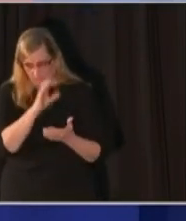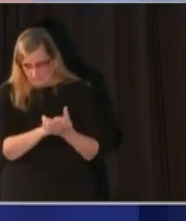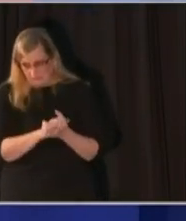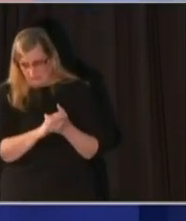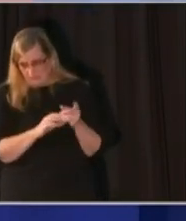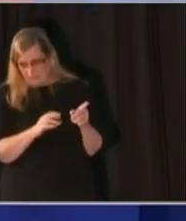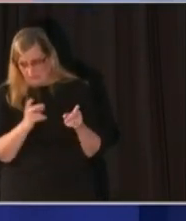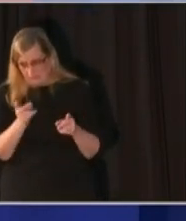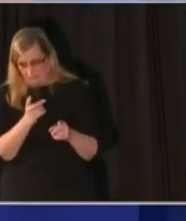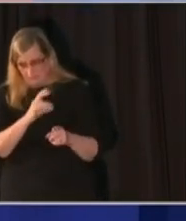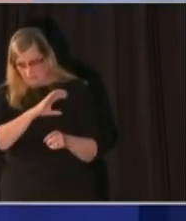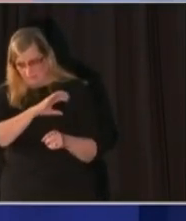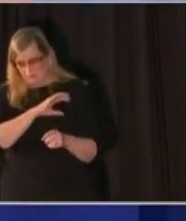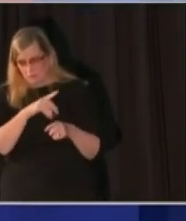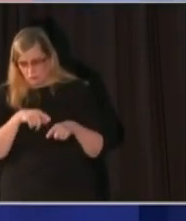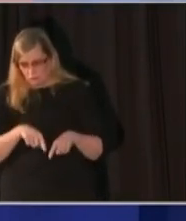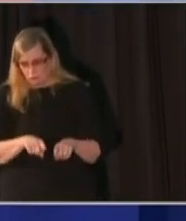deaths?